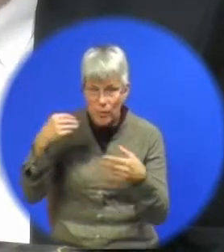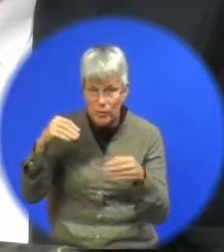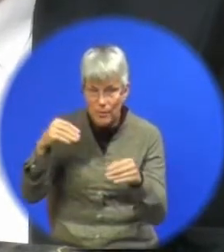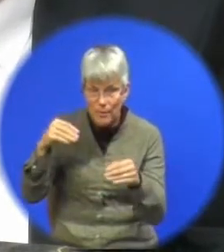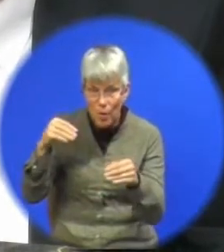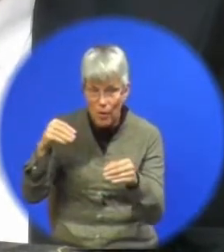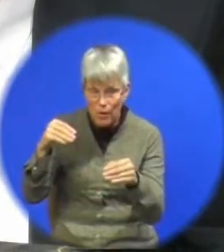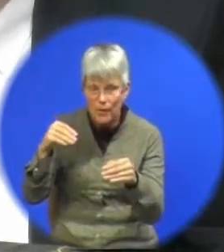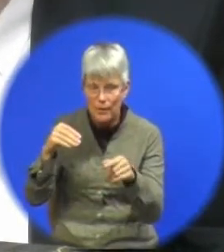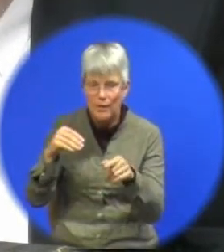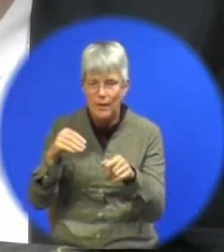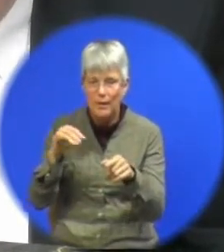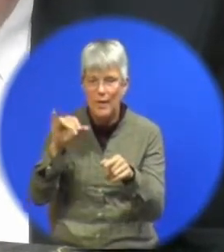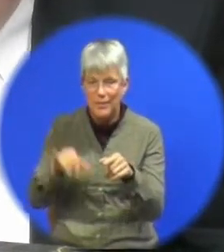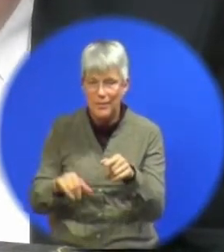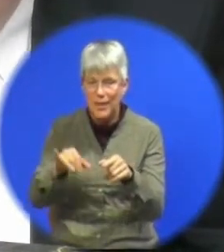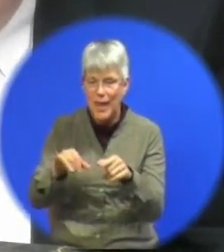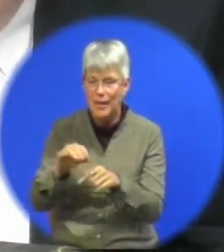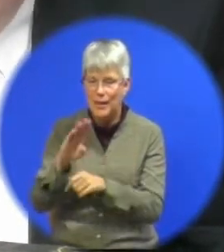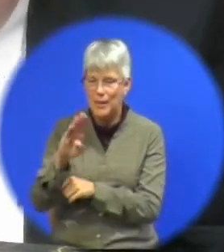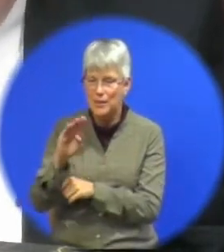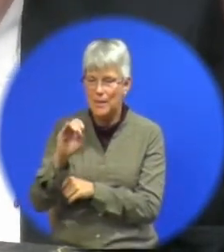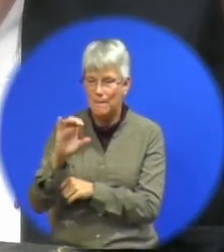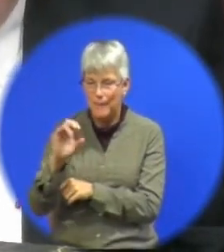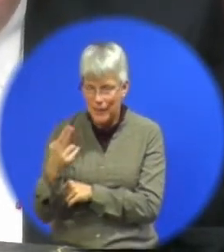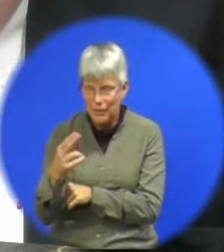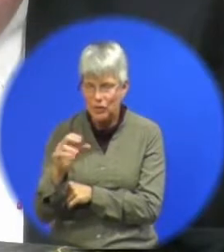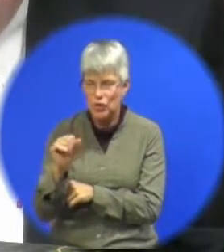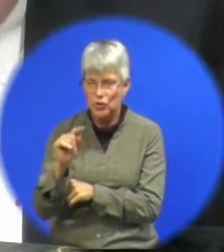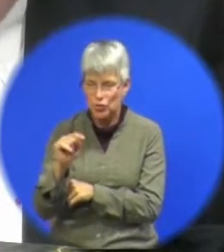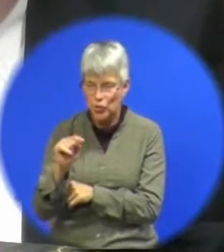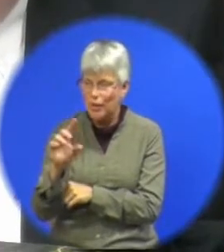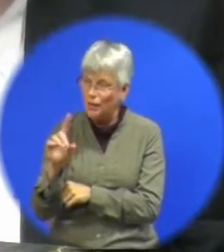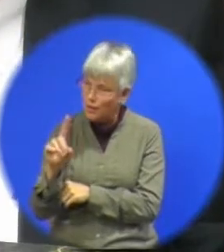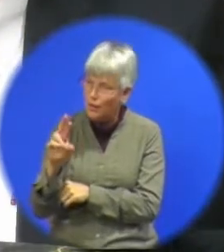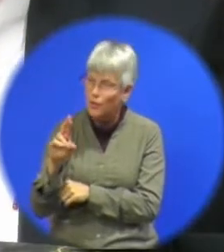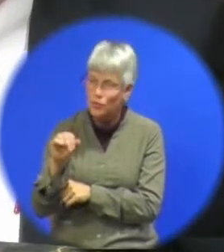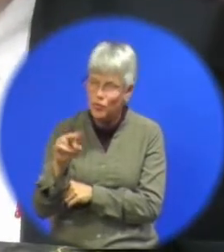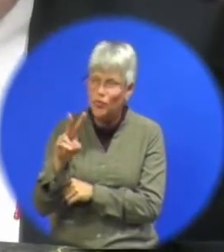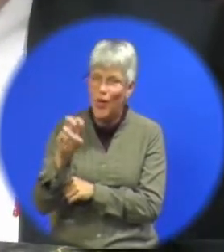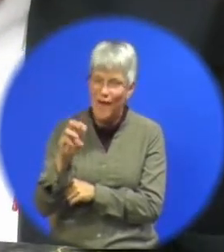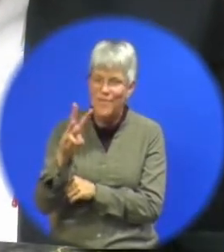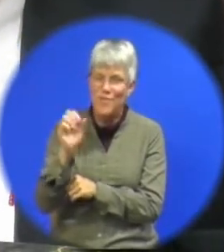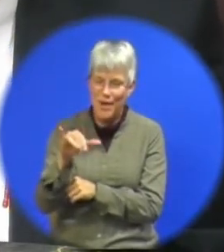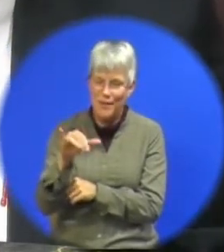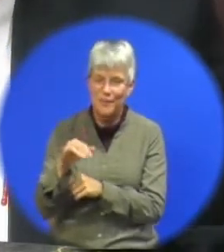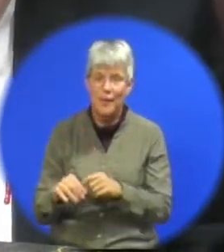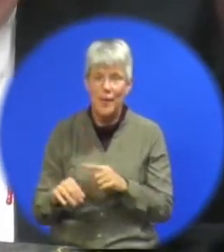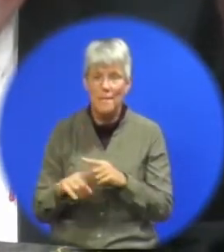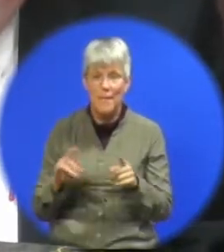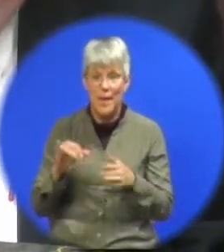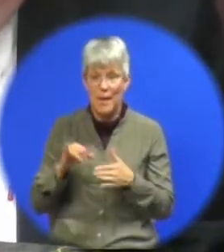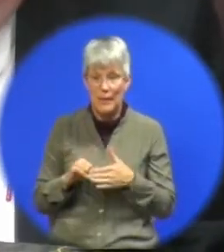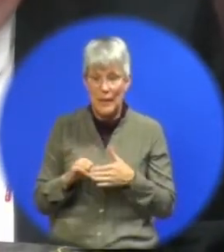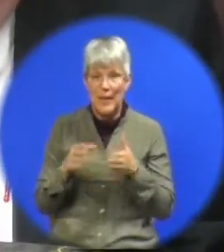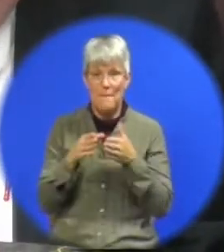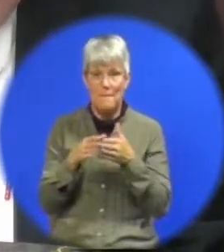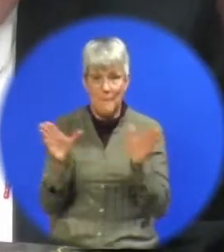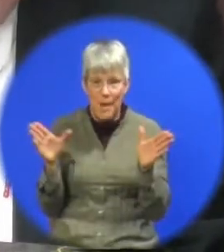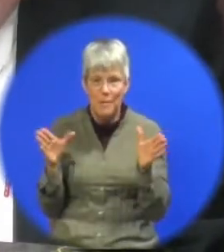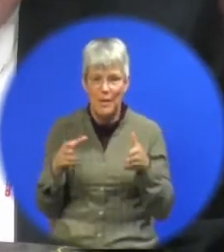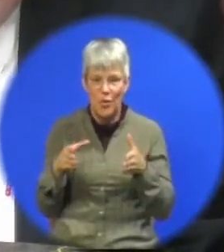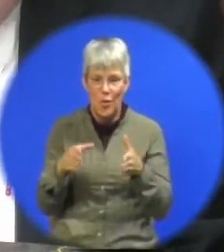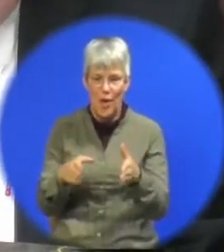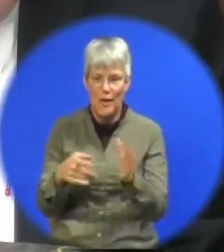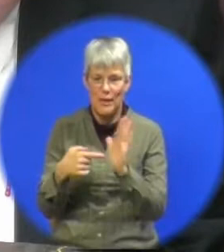what is actually the Beach Street right-of-way. But the actual public way is shown on